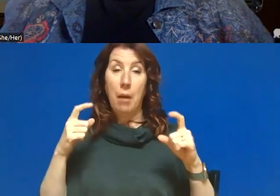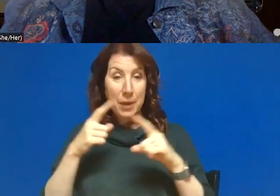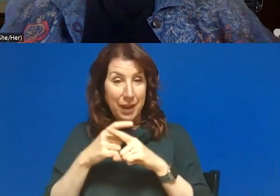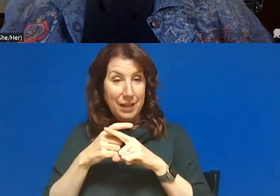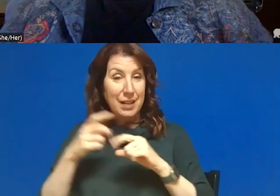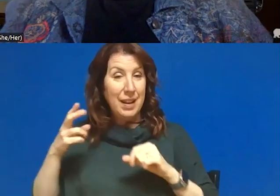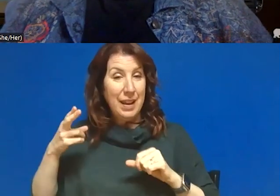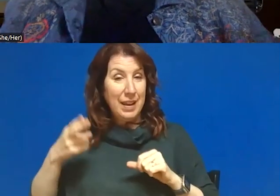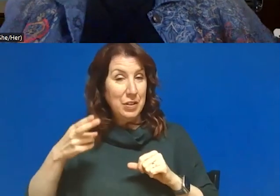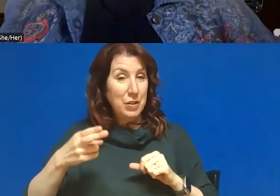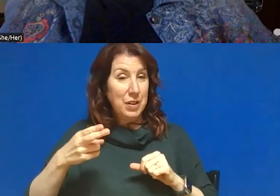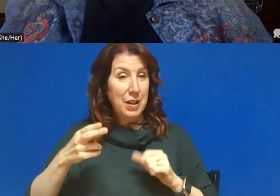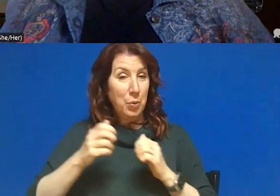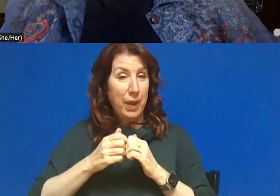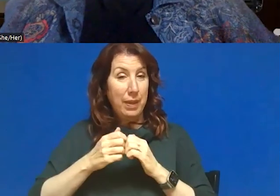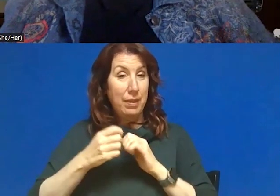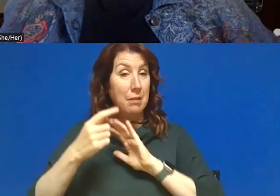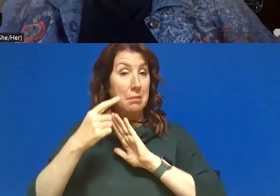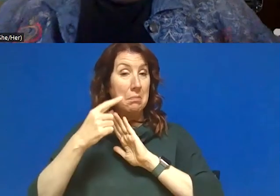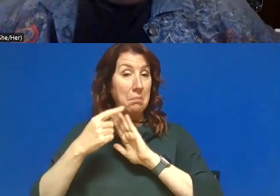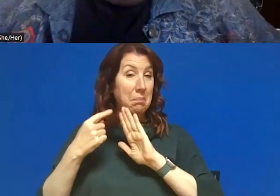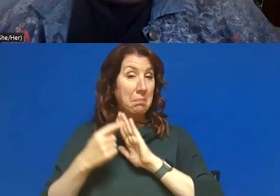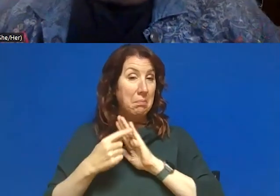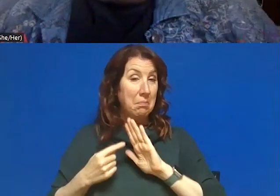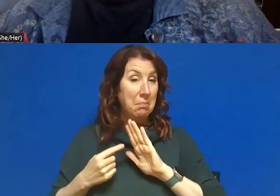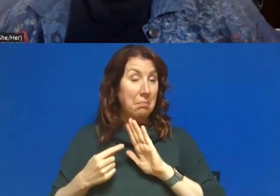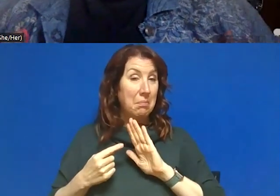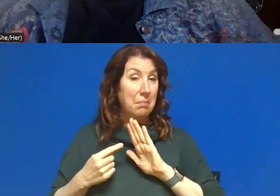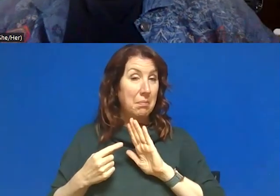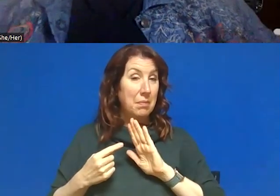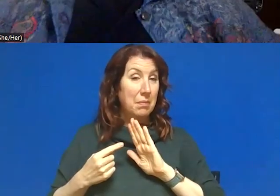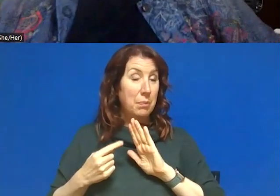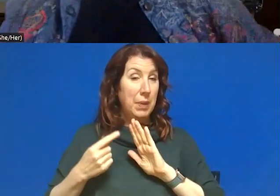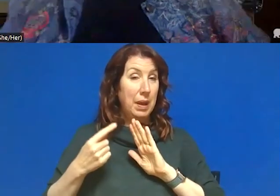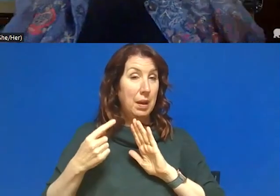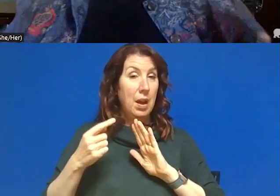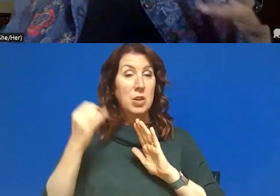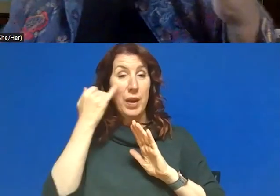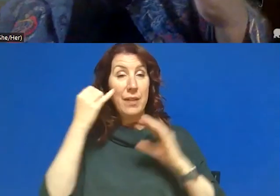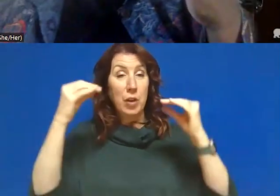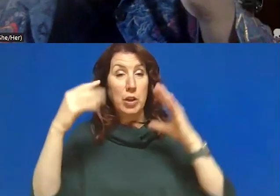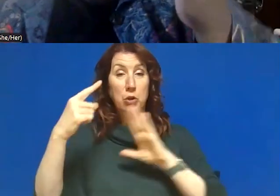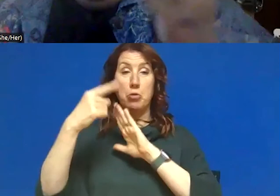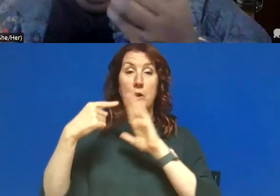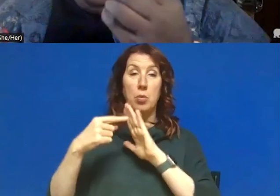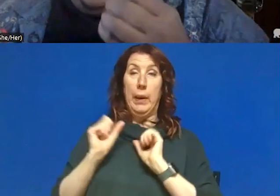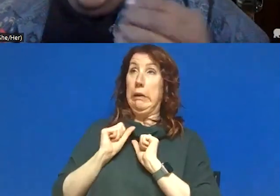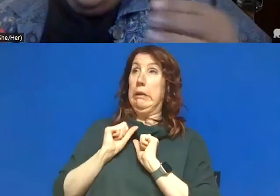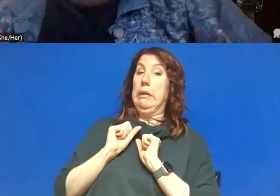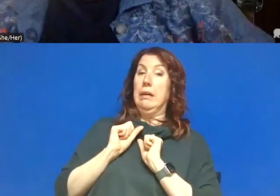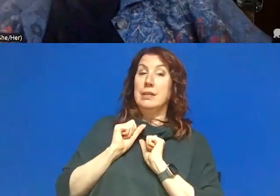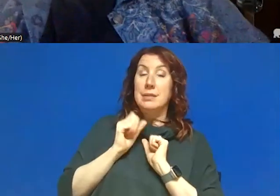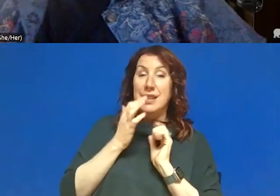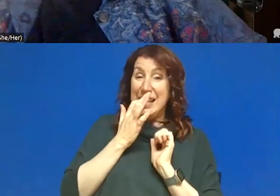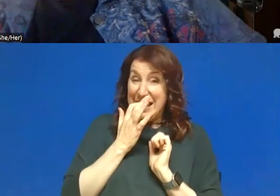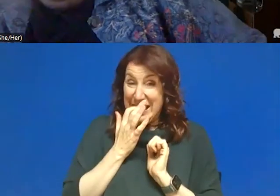with being corrected. So like when your teacher's just correcting you, going, you're like, you want to like crawl inside or something.